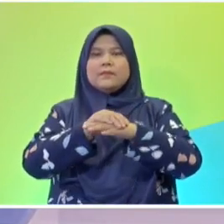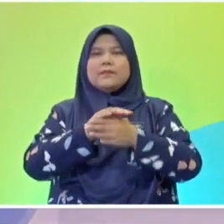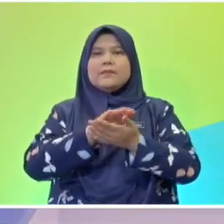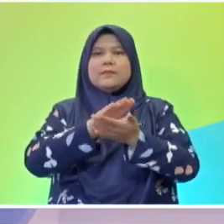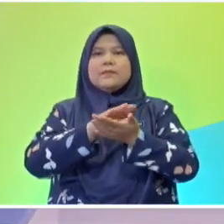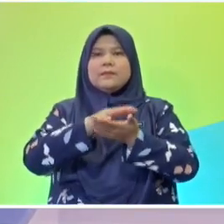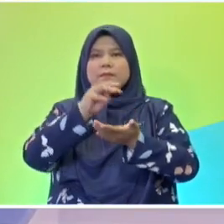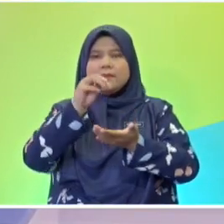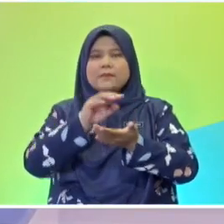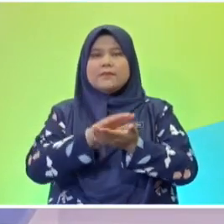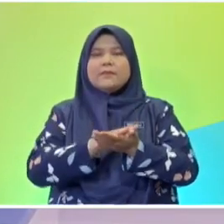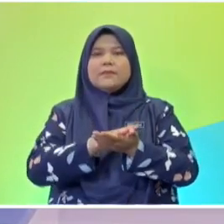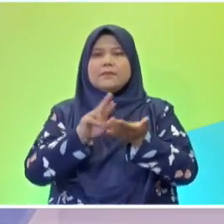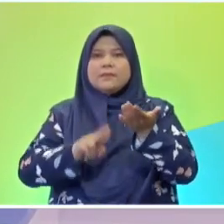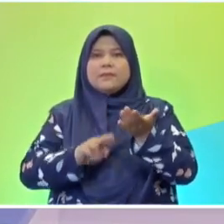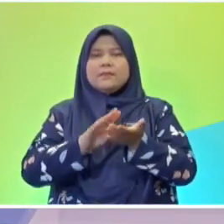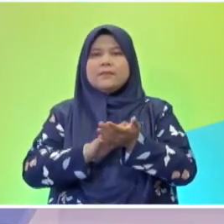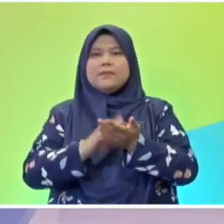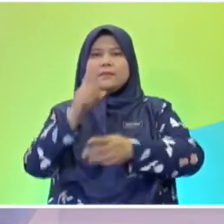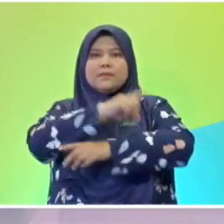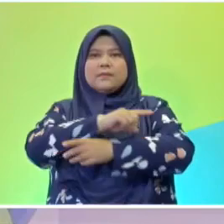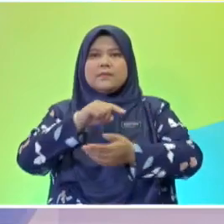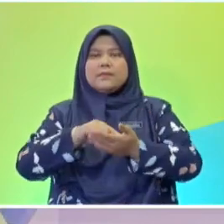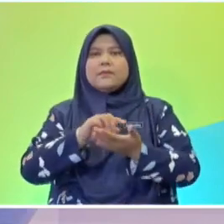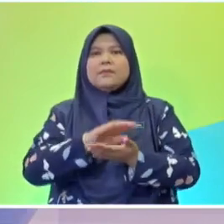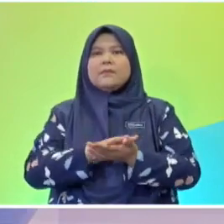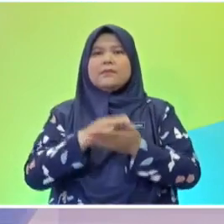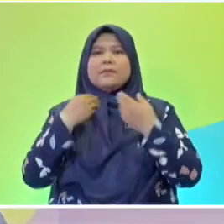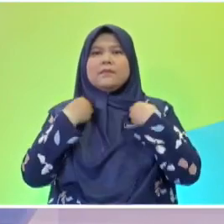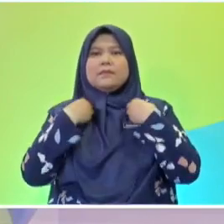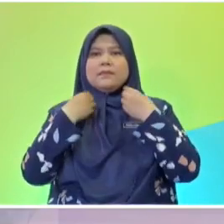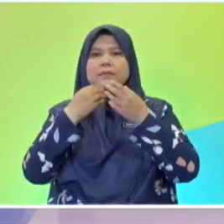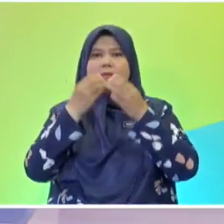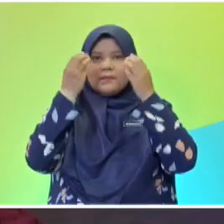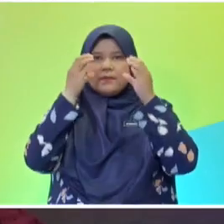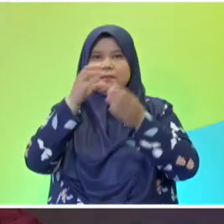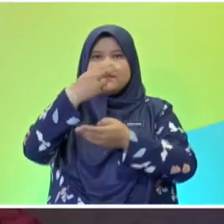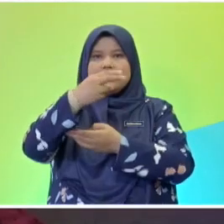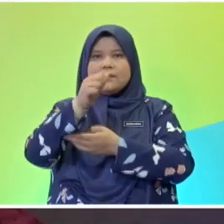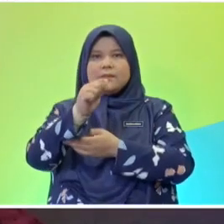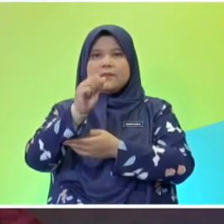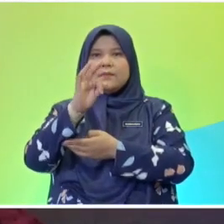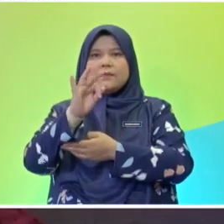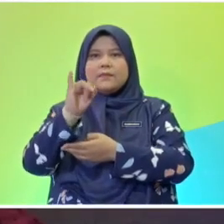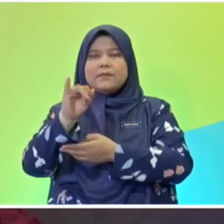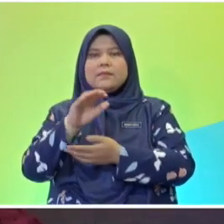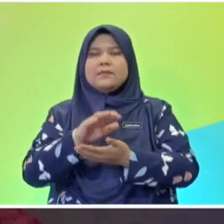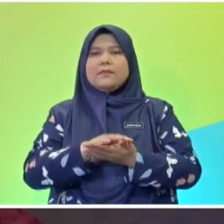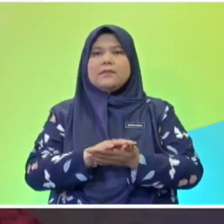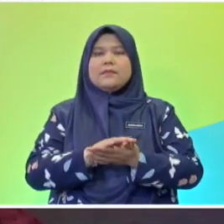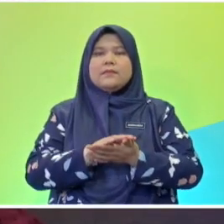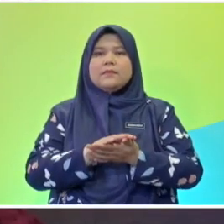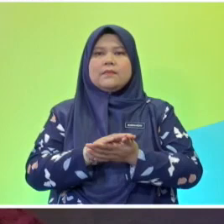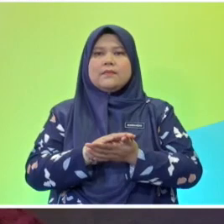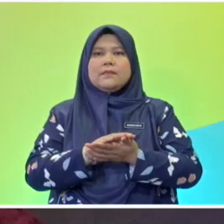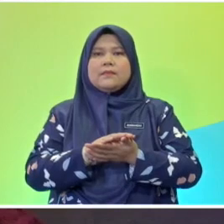our guest for today is none other than Miss Hafi. Hi Miss Hafi, thank you so much for joining us today. Thank you, Chris. Yeah, so this is